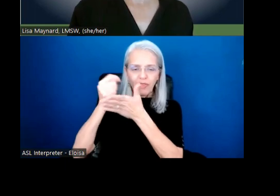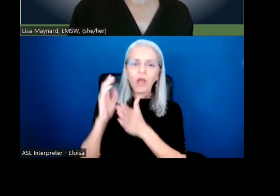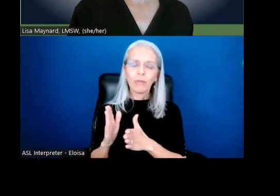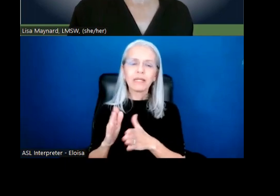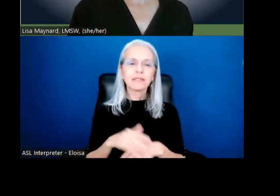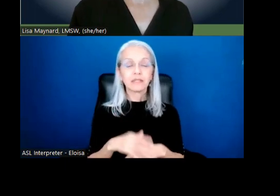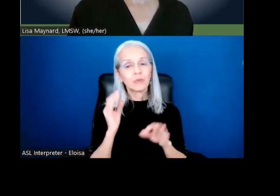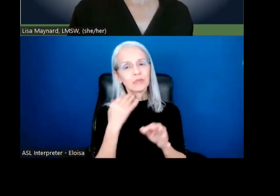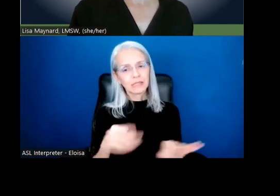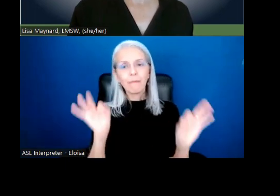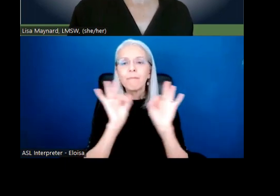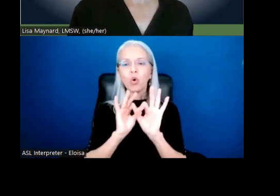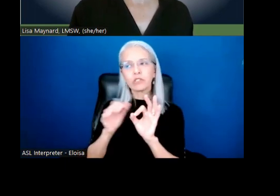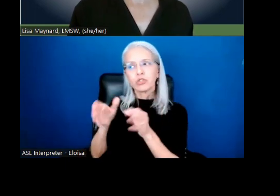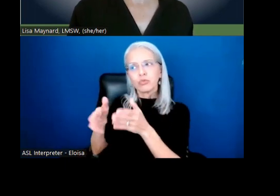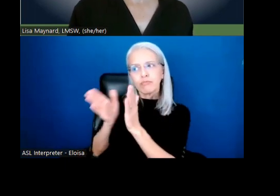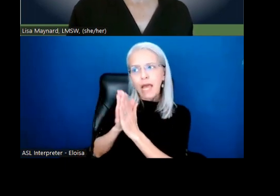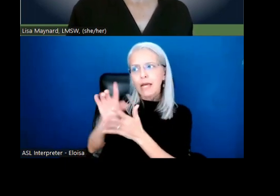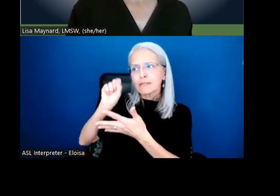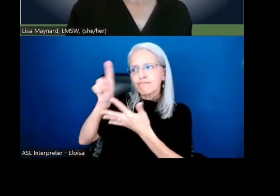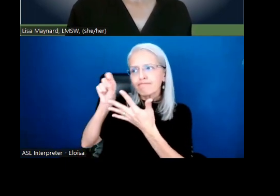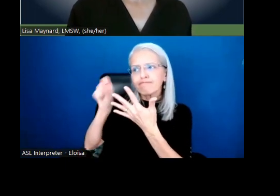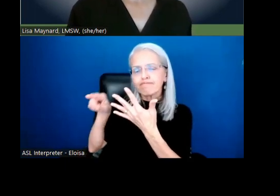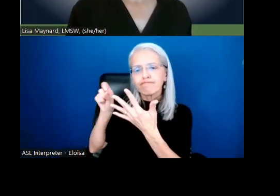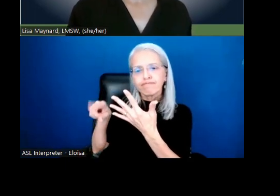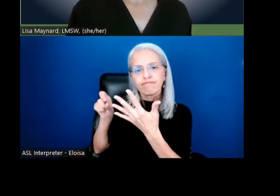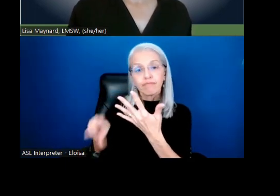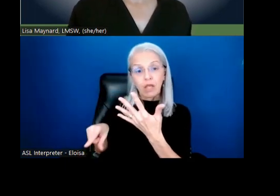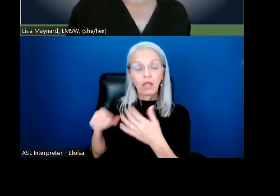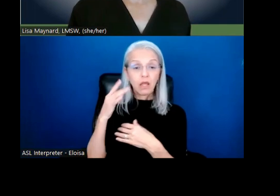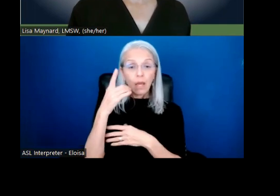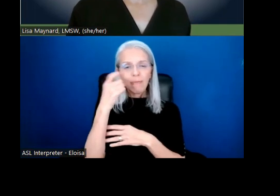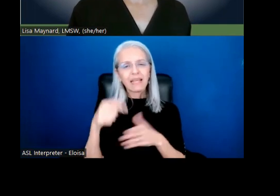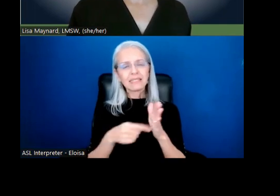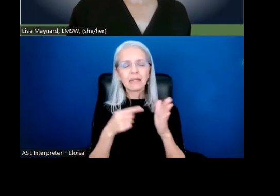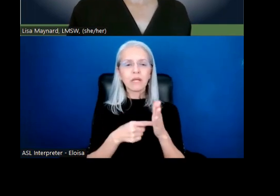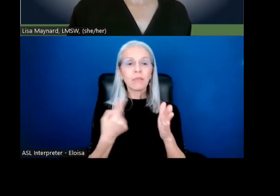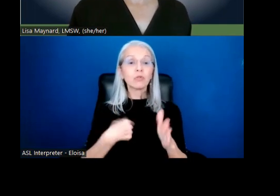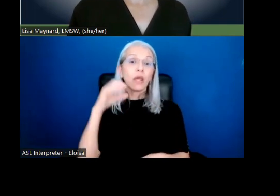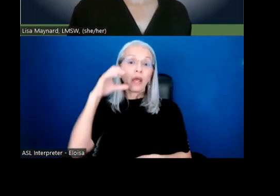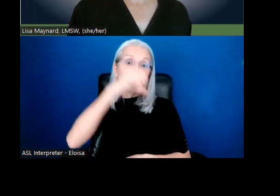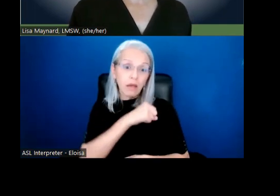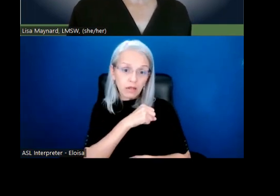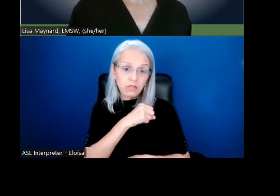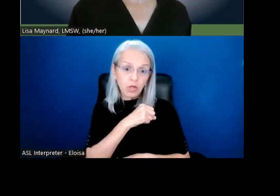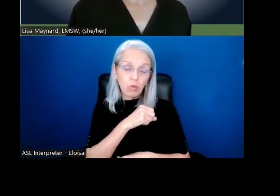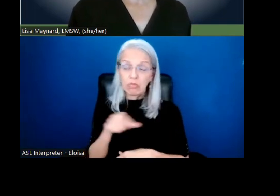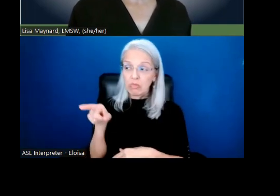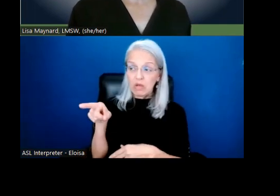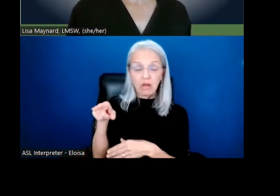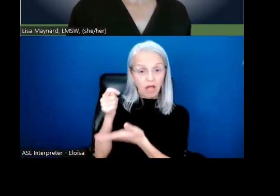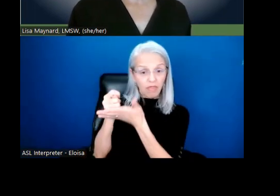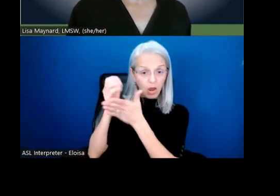important to ask some of these questions because we sometimes take for granted that a particular